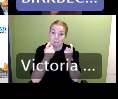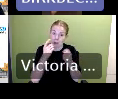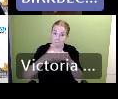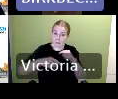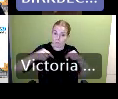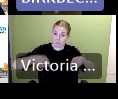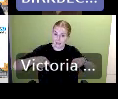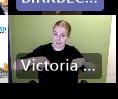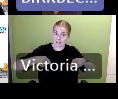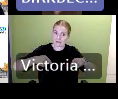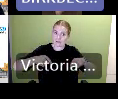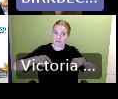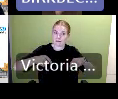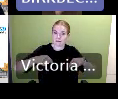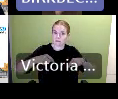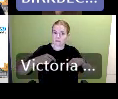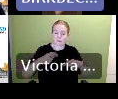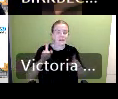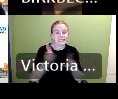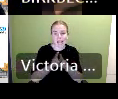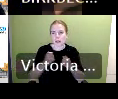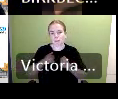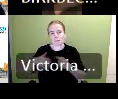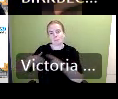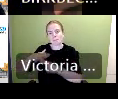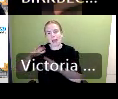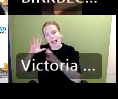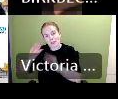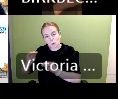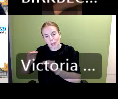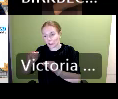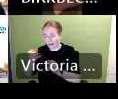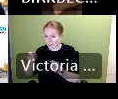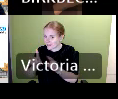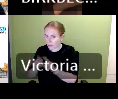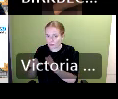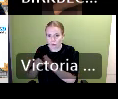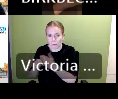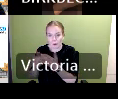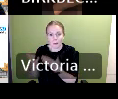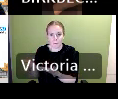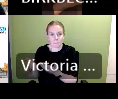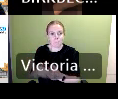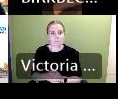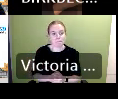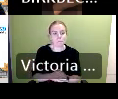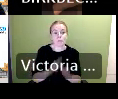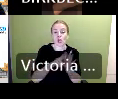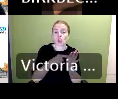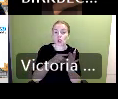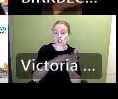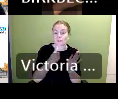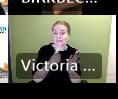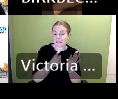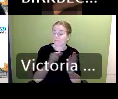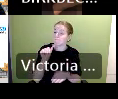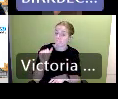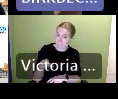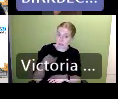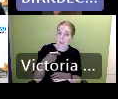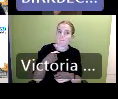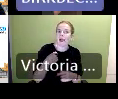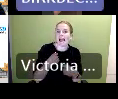are in education, it's exactly the same problem. And you've described it well. I think we're both cited on it. I'm not sure I've yet seen